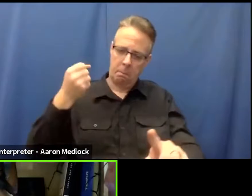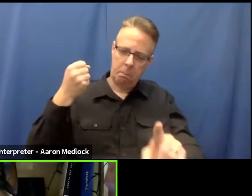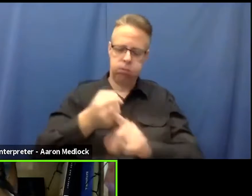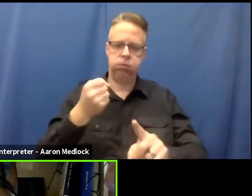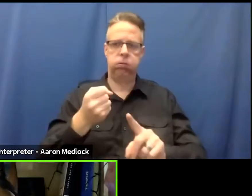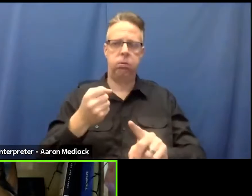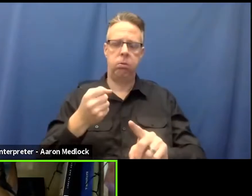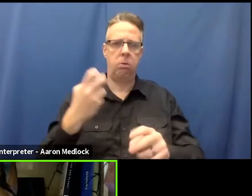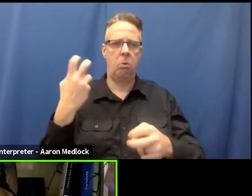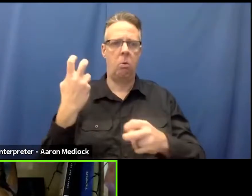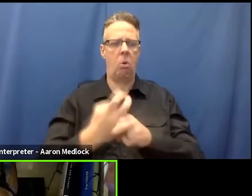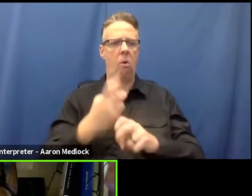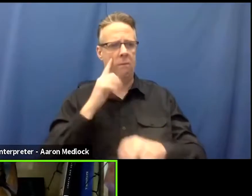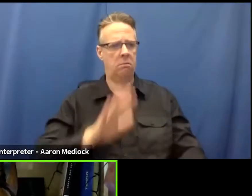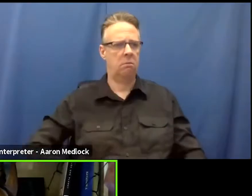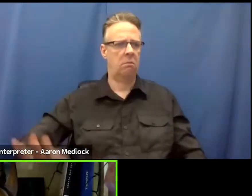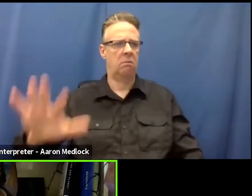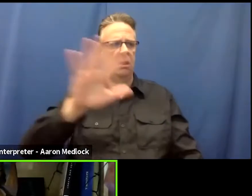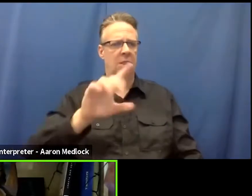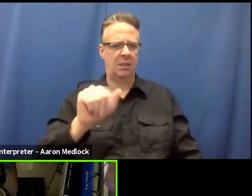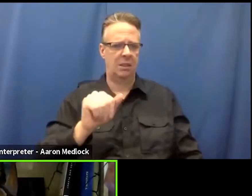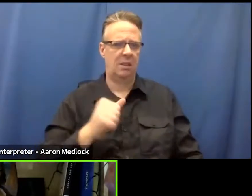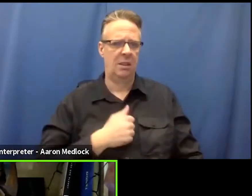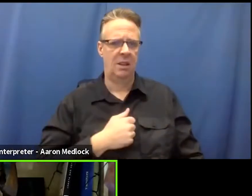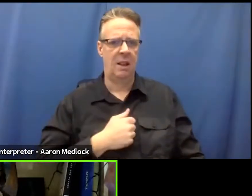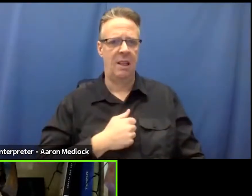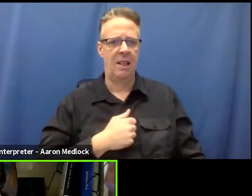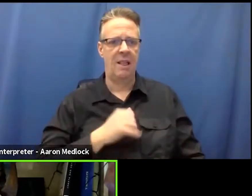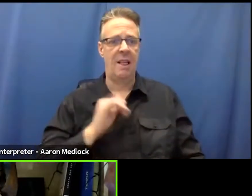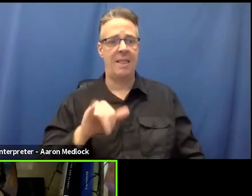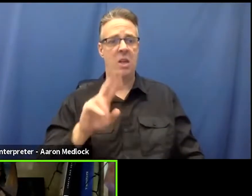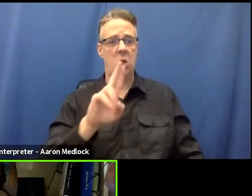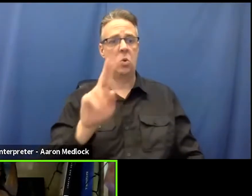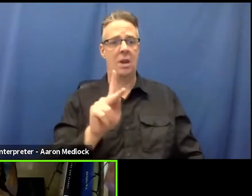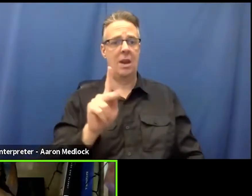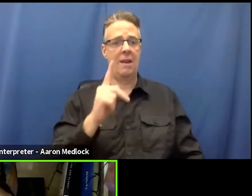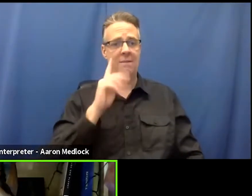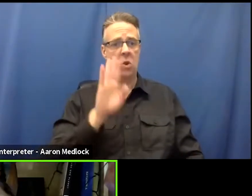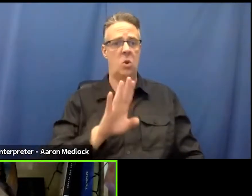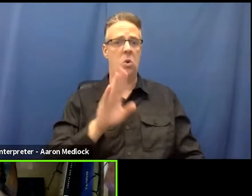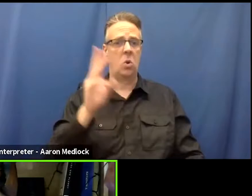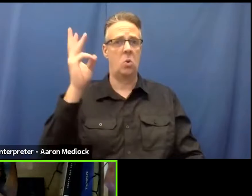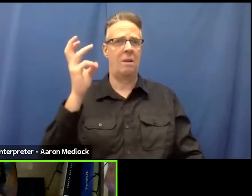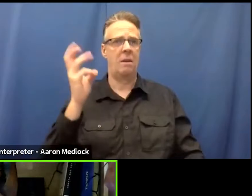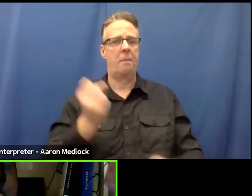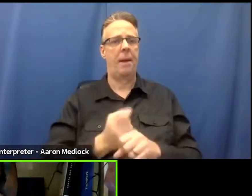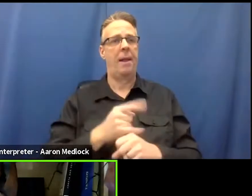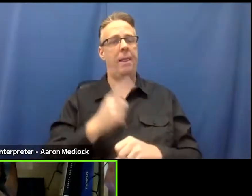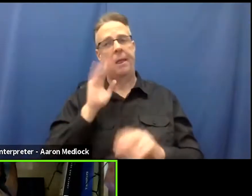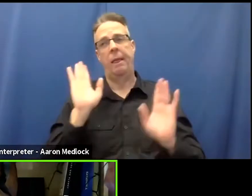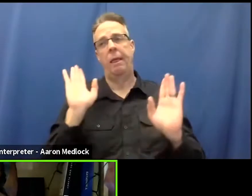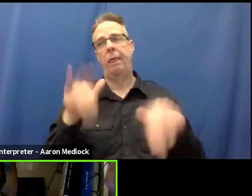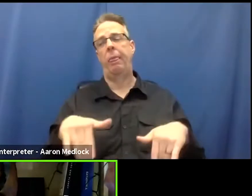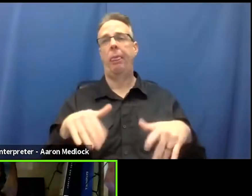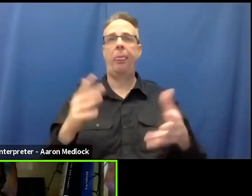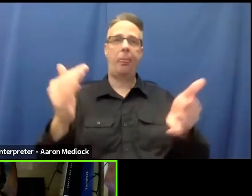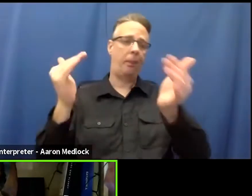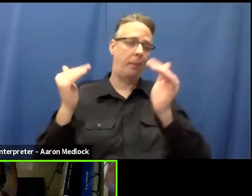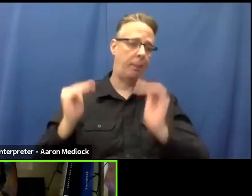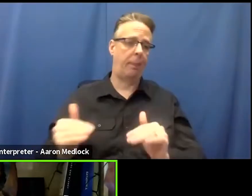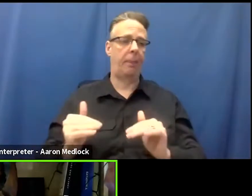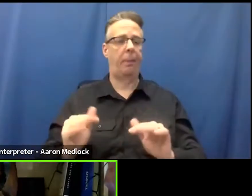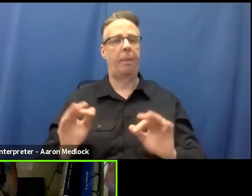disabled people. And it has made the welfare state in the UK very punitive.